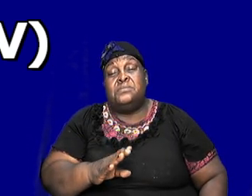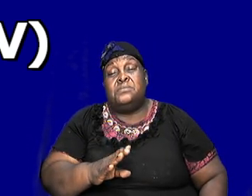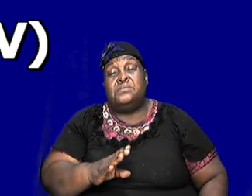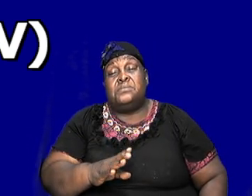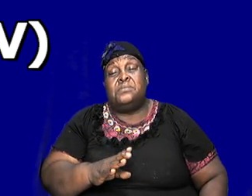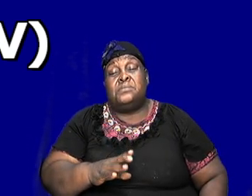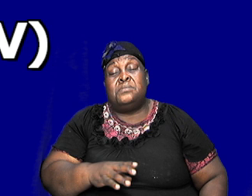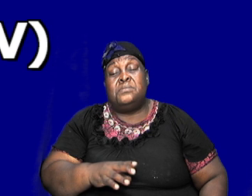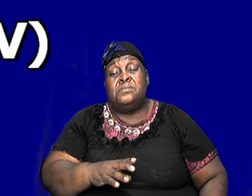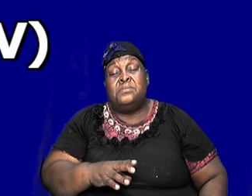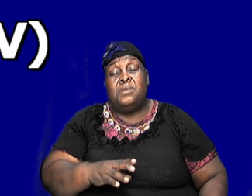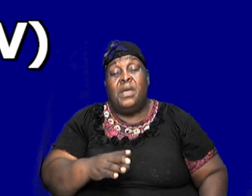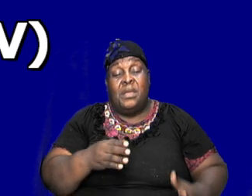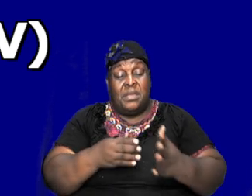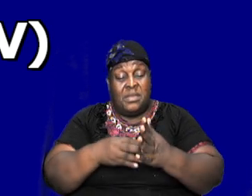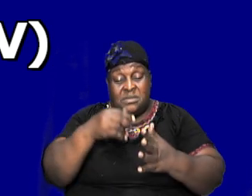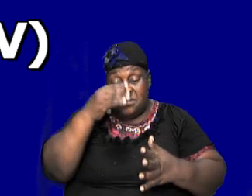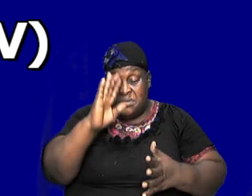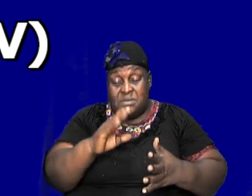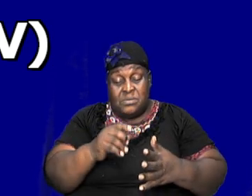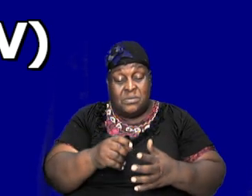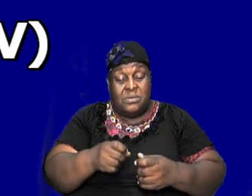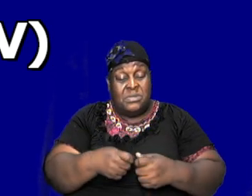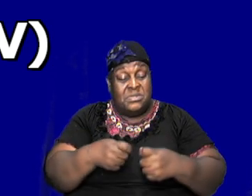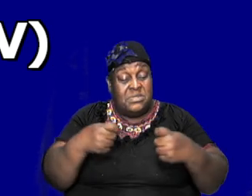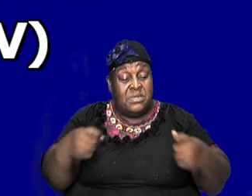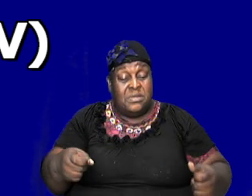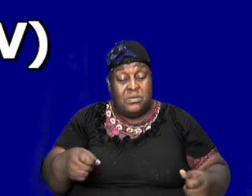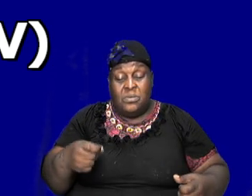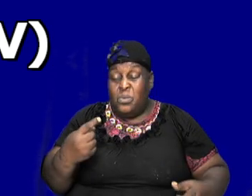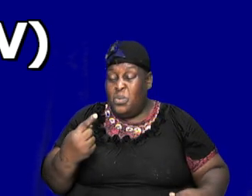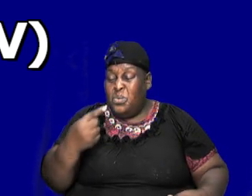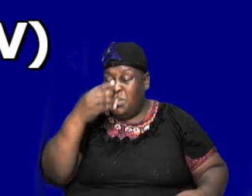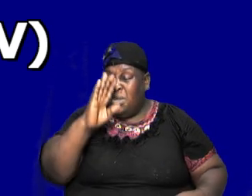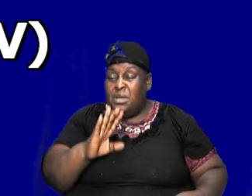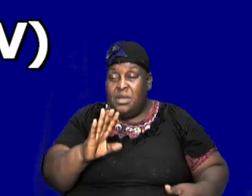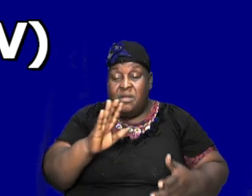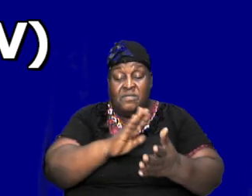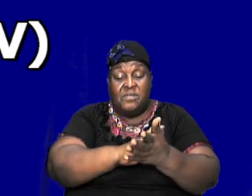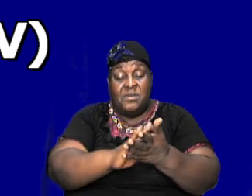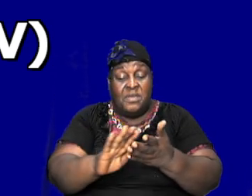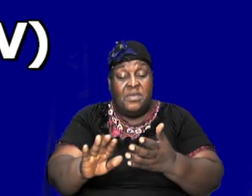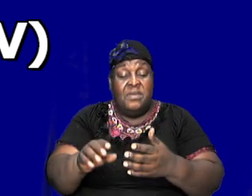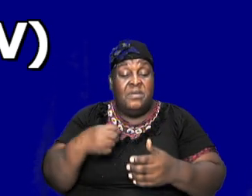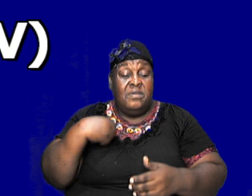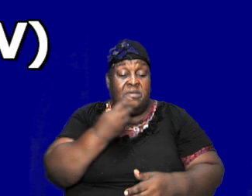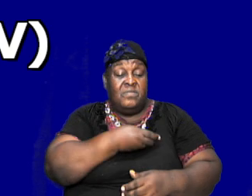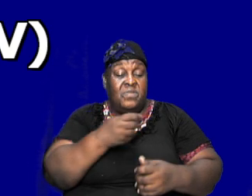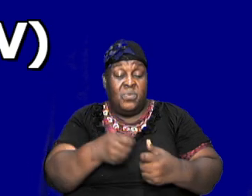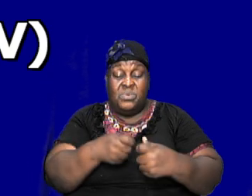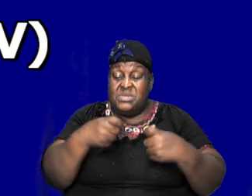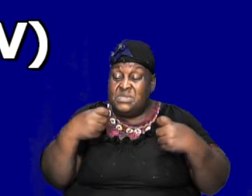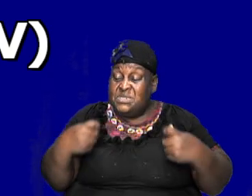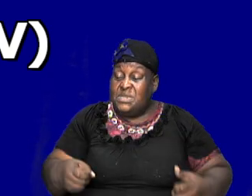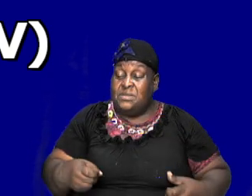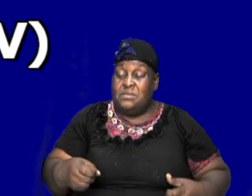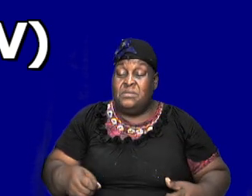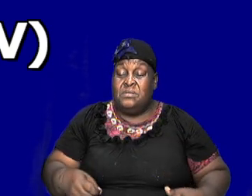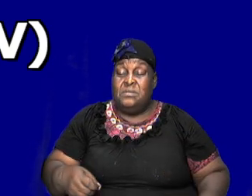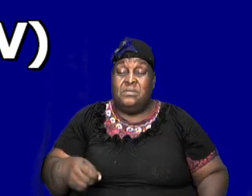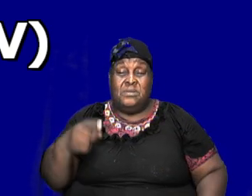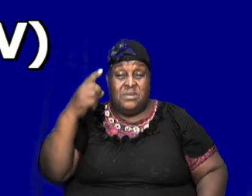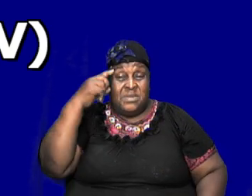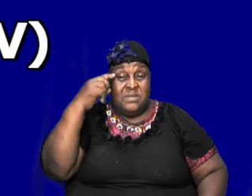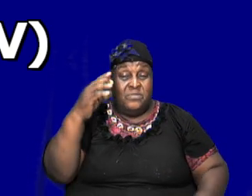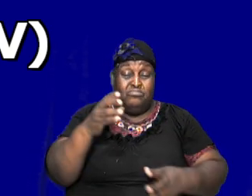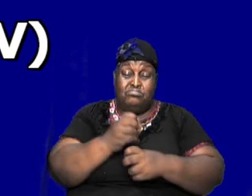It is against God we sin. And truly, only God can really forgive our transgression. David said it. When David took the man's